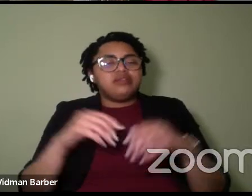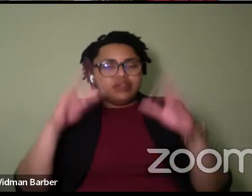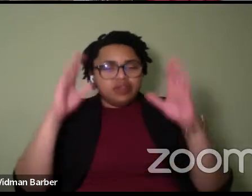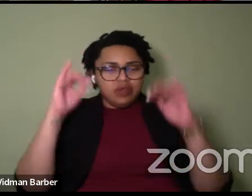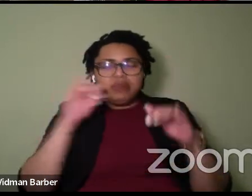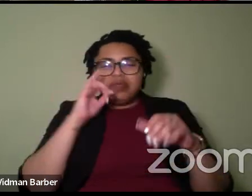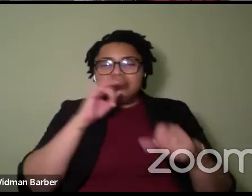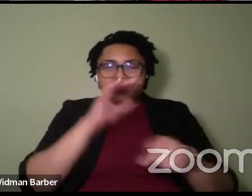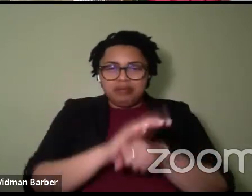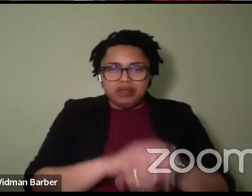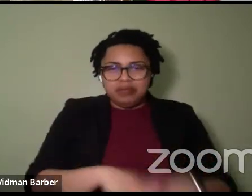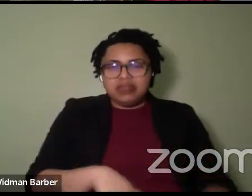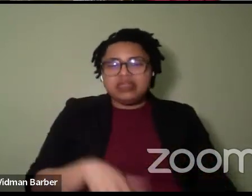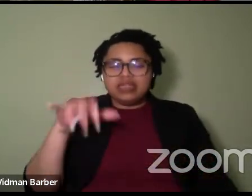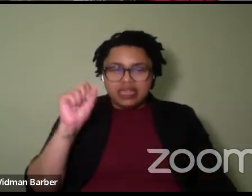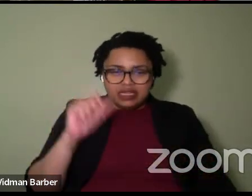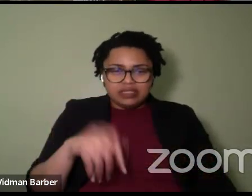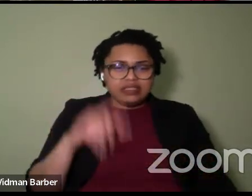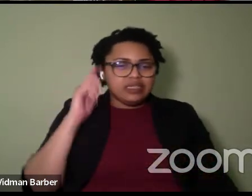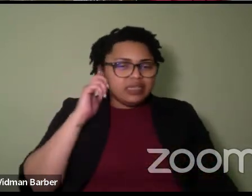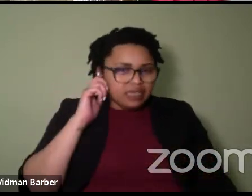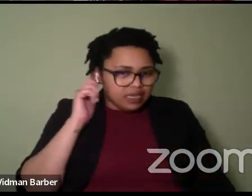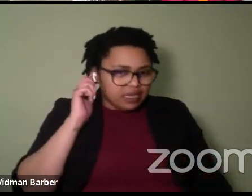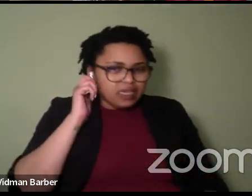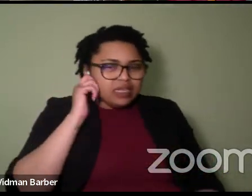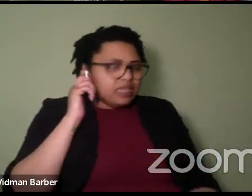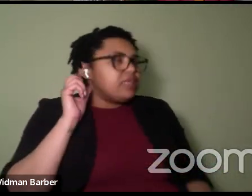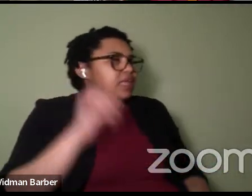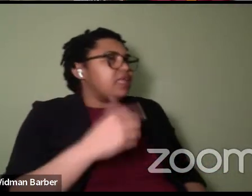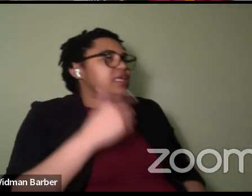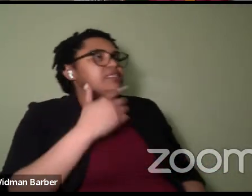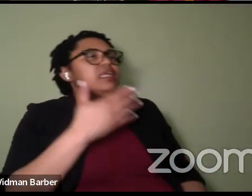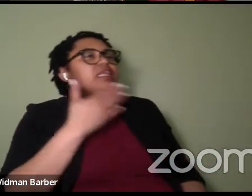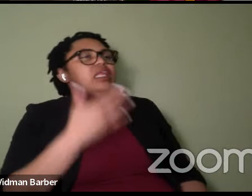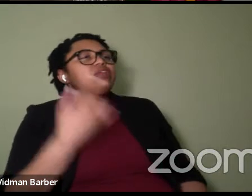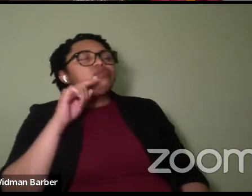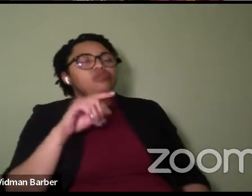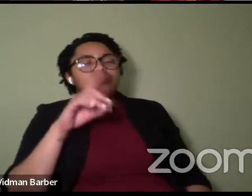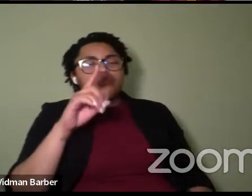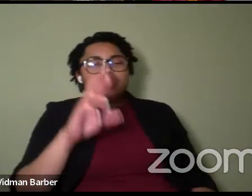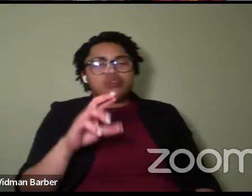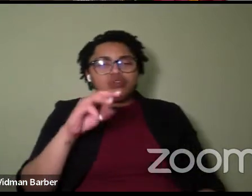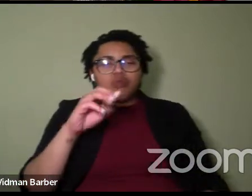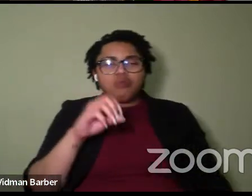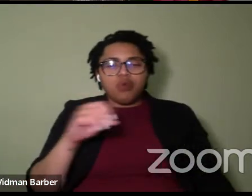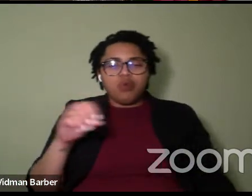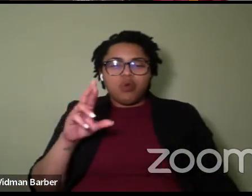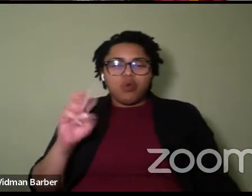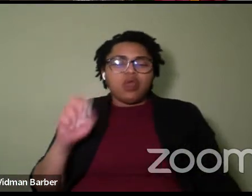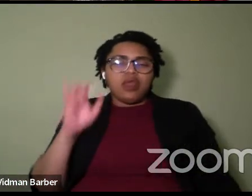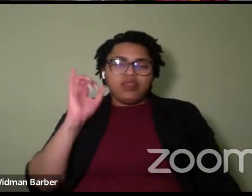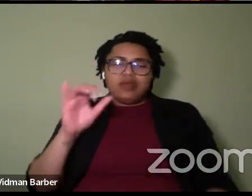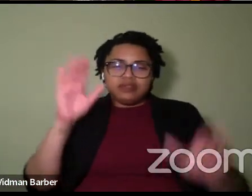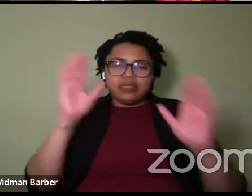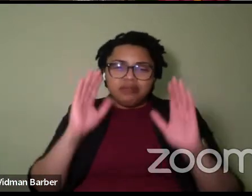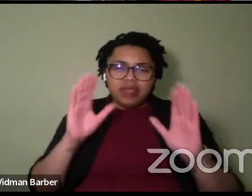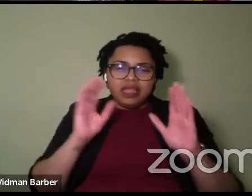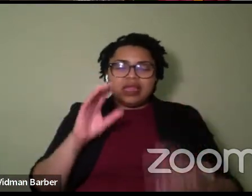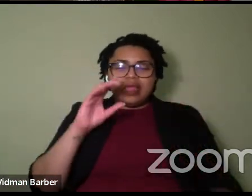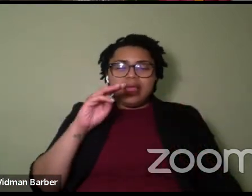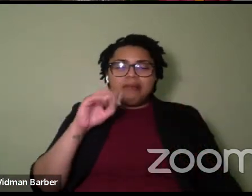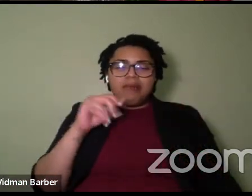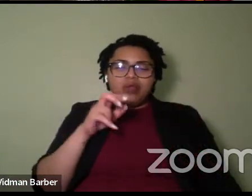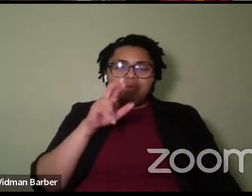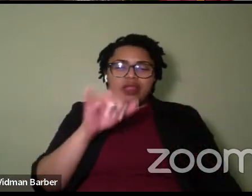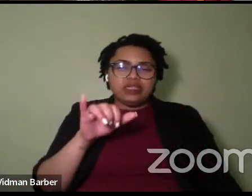you. So Allie, Can I just say thank you to you, Dr. Moore? That was some amazing moderation. And the conversation only was because you were here.